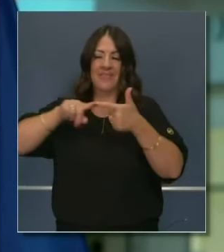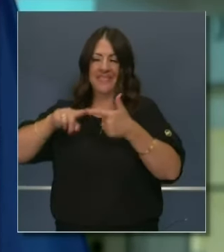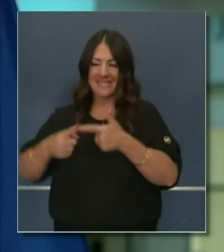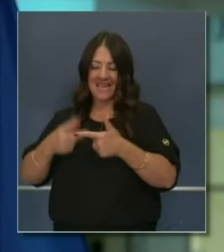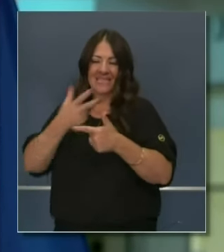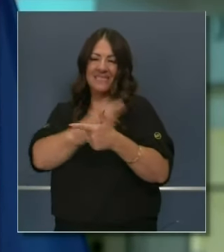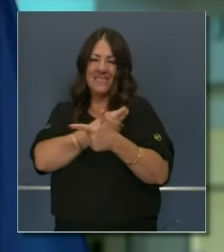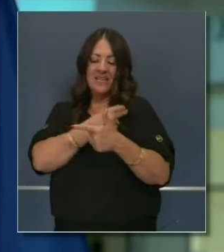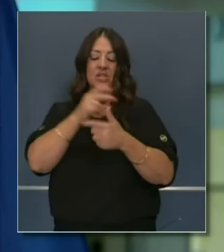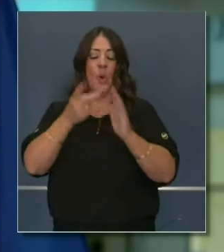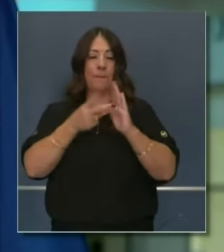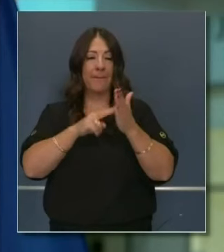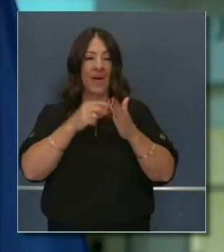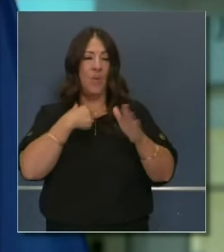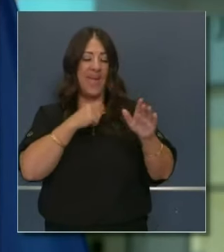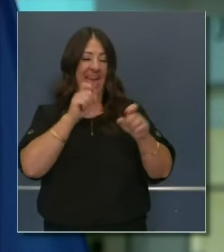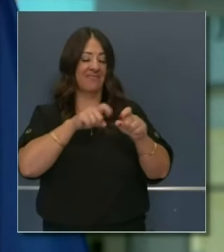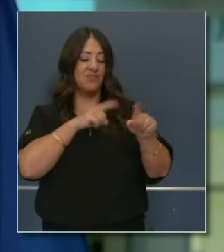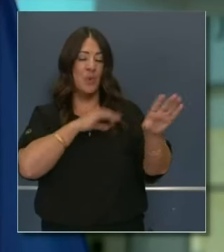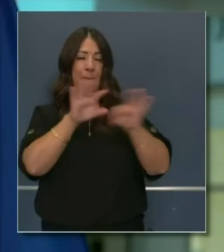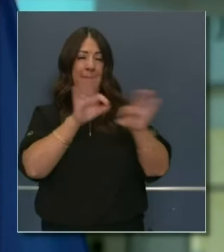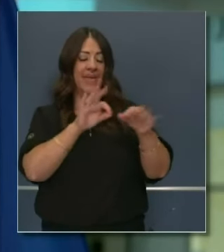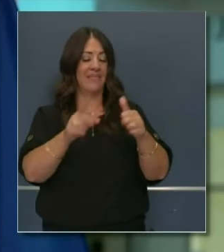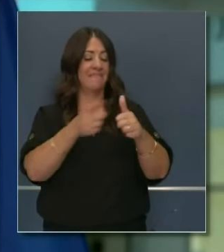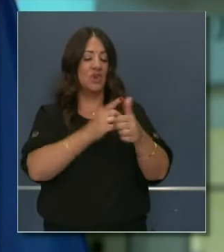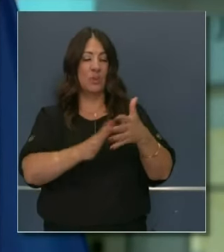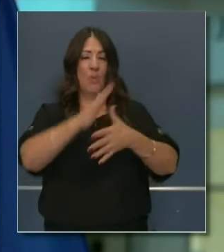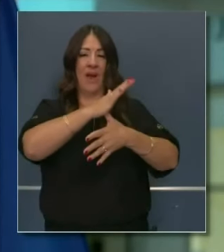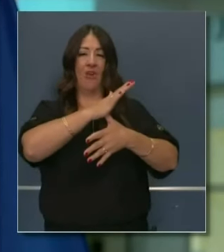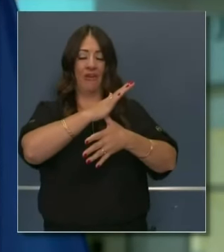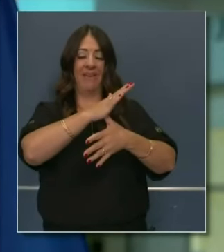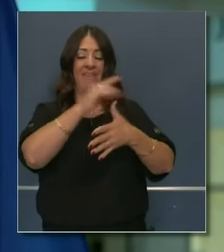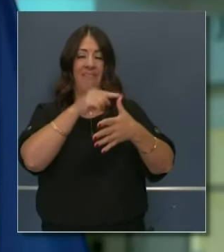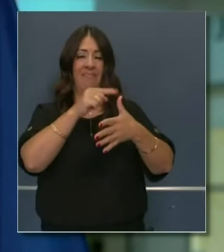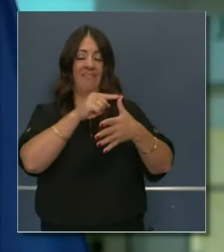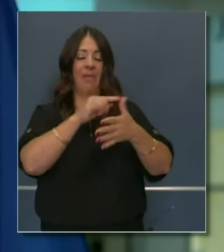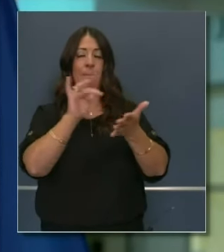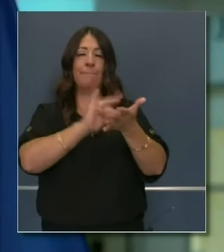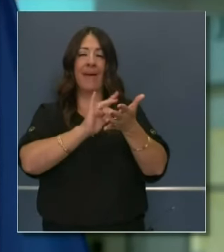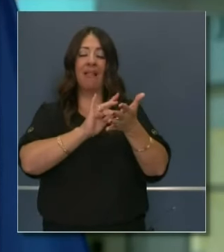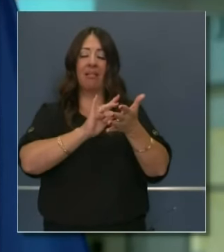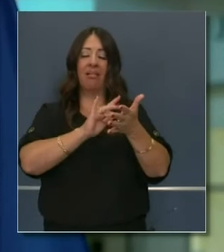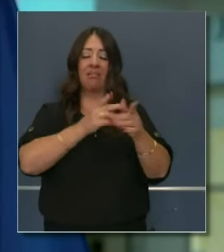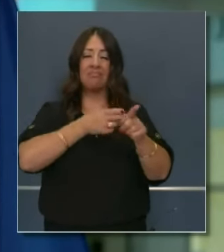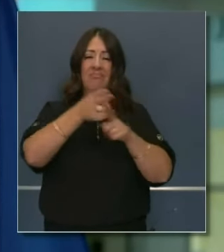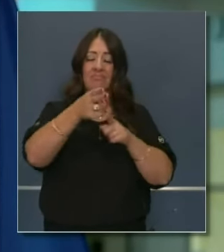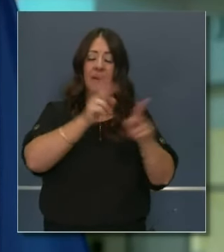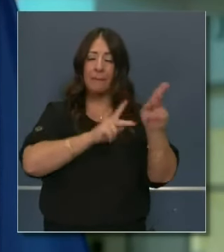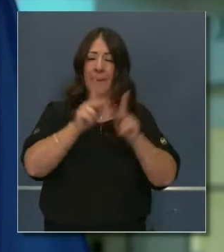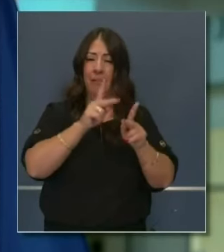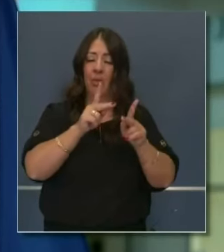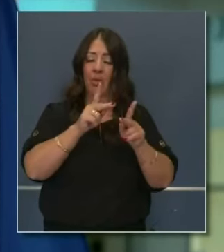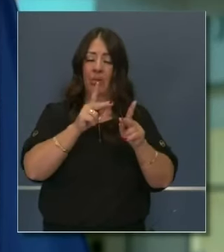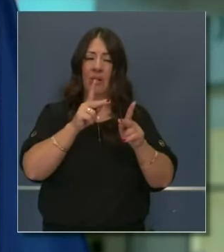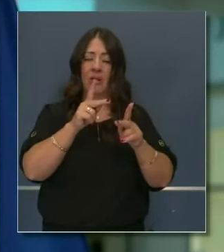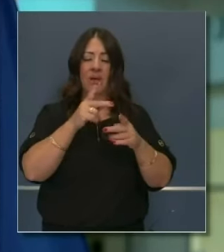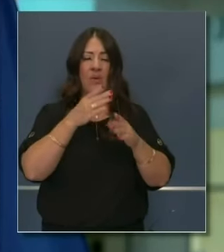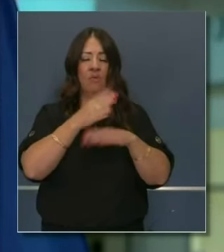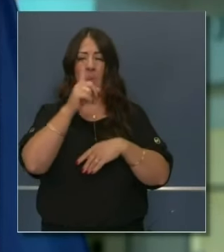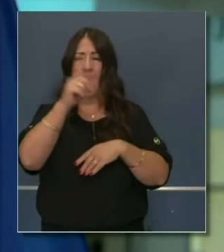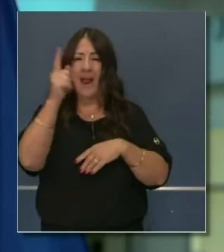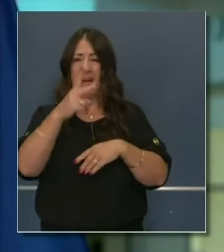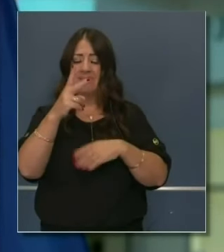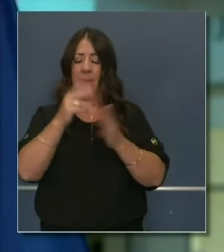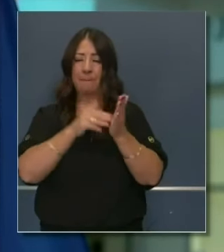you analyze our healthcare workforce, anywhere from 1.5 to 2 million workers just in the healthcare workforce. That